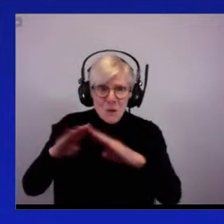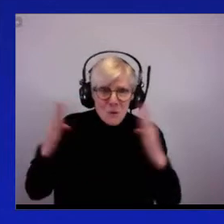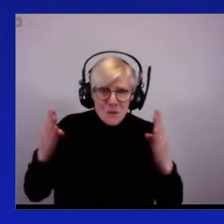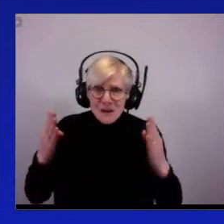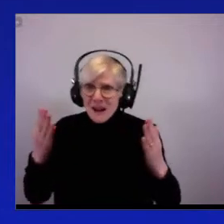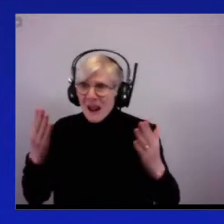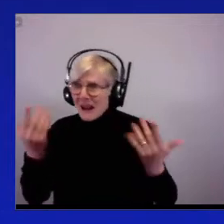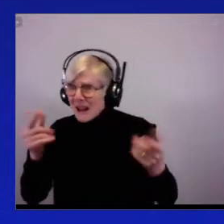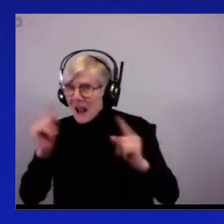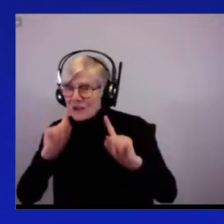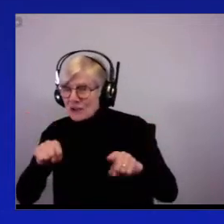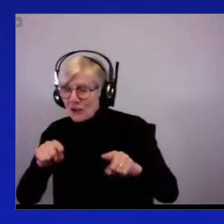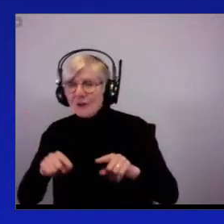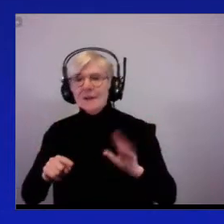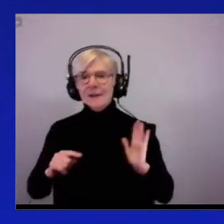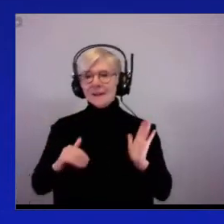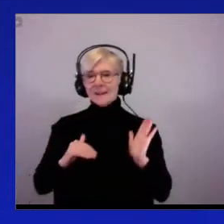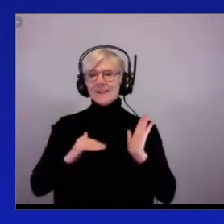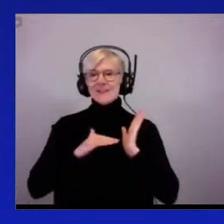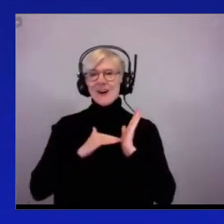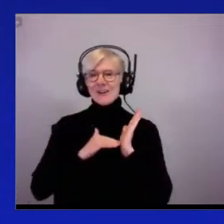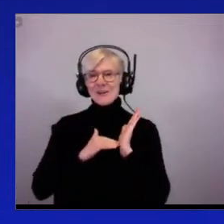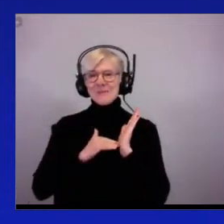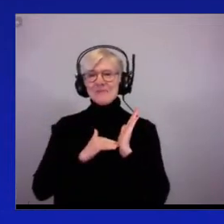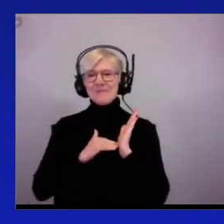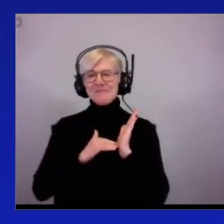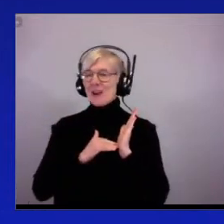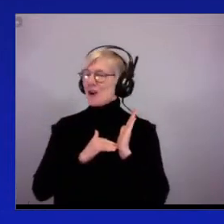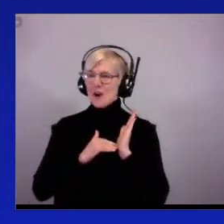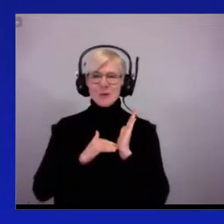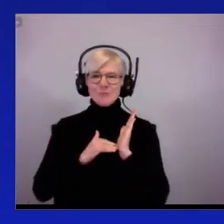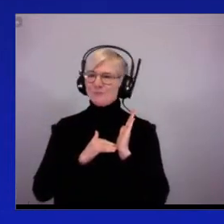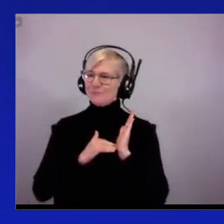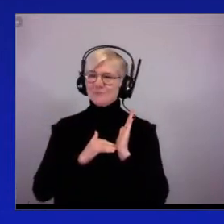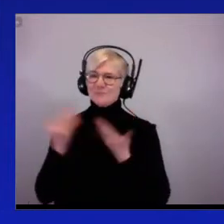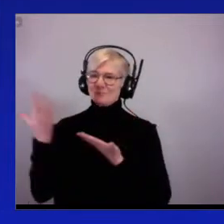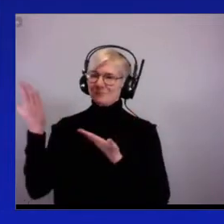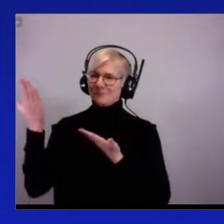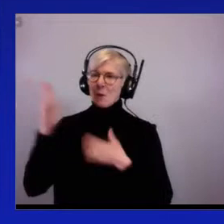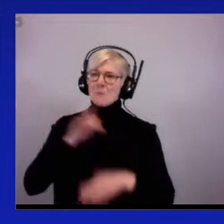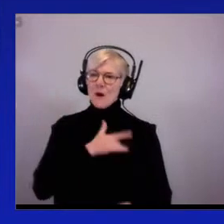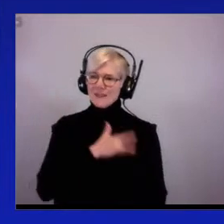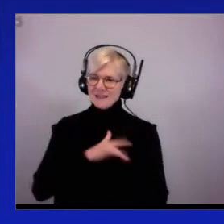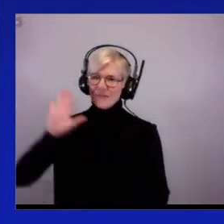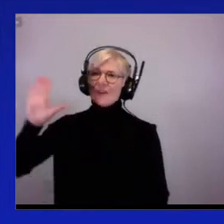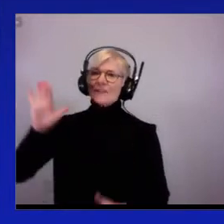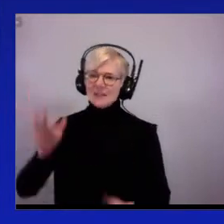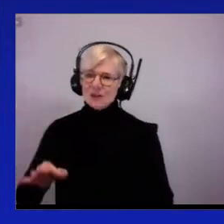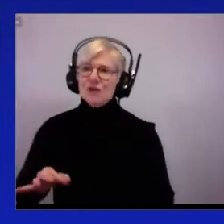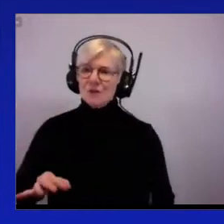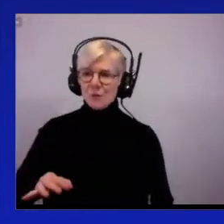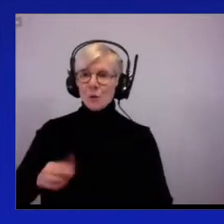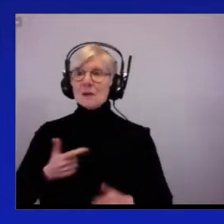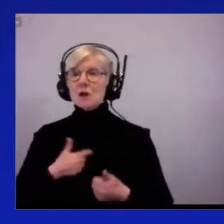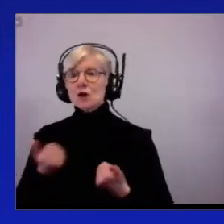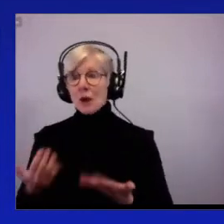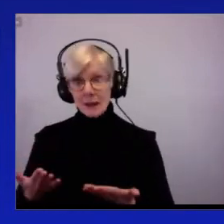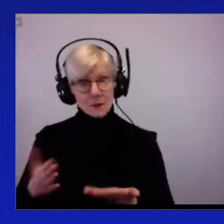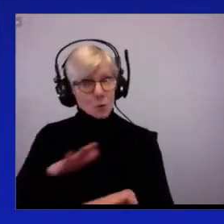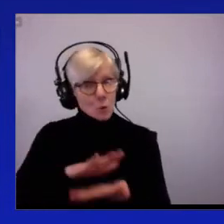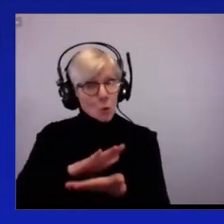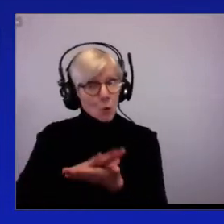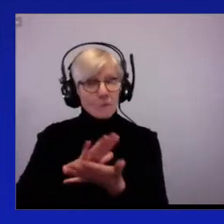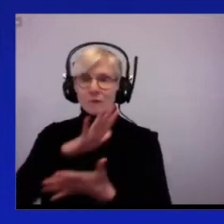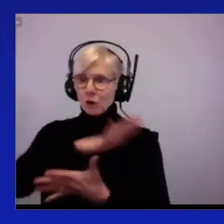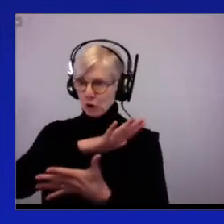No, those decisions are made by the province. Mm-hmm. We are suggesting that schools open as a first